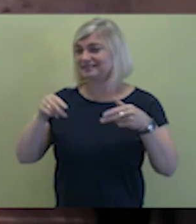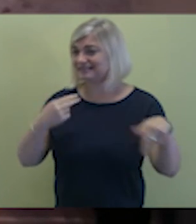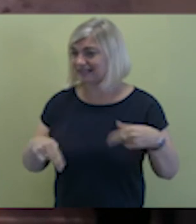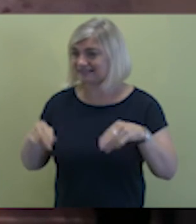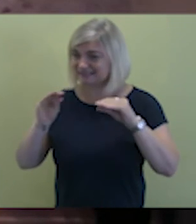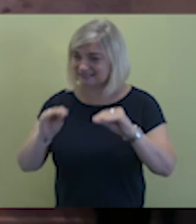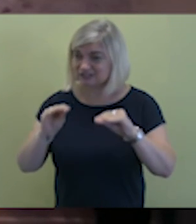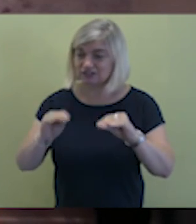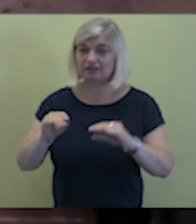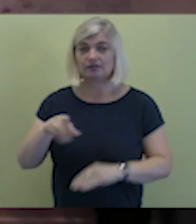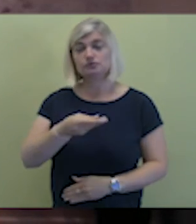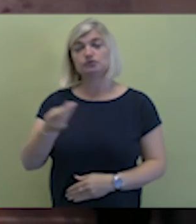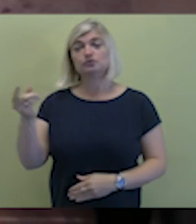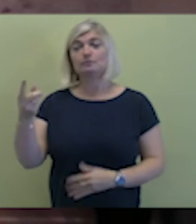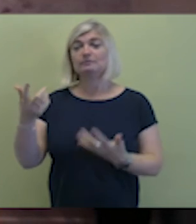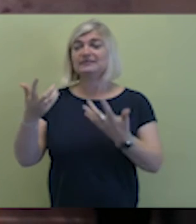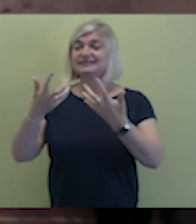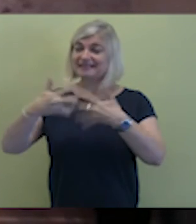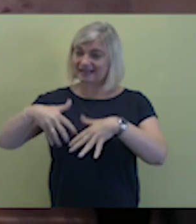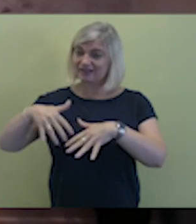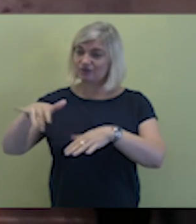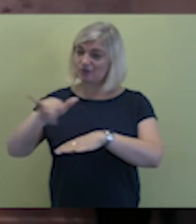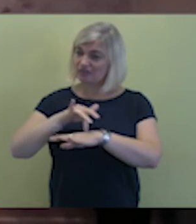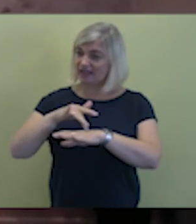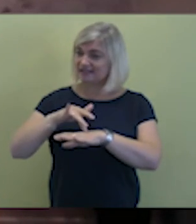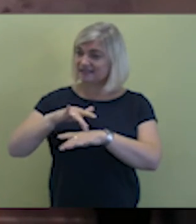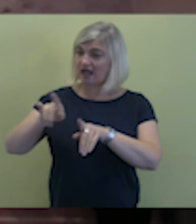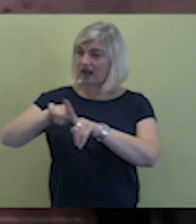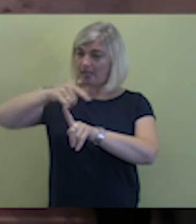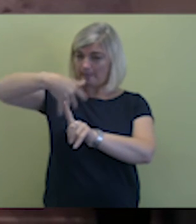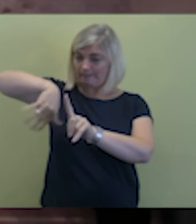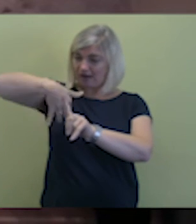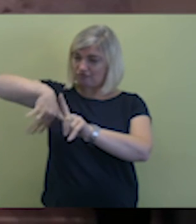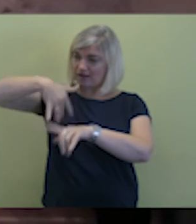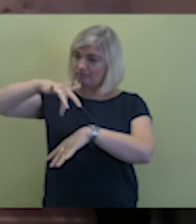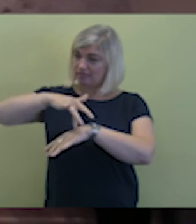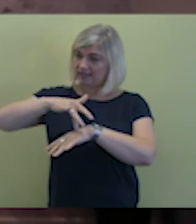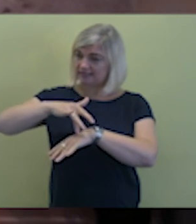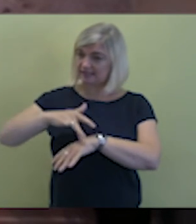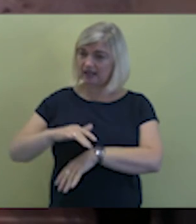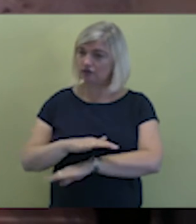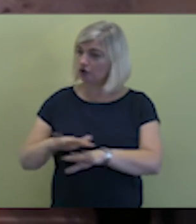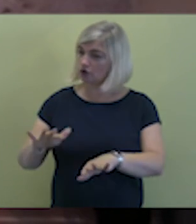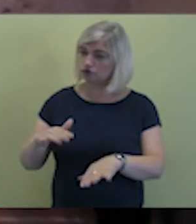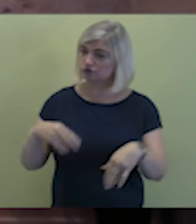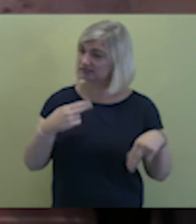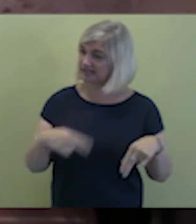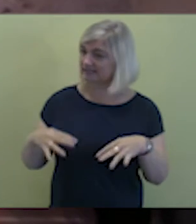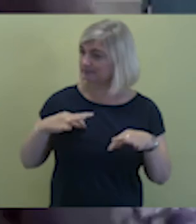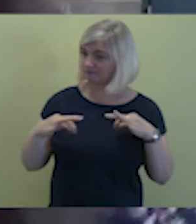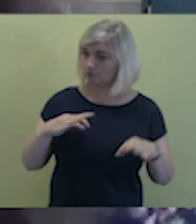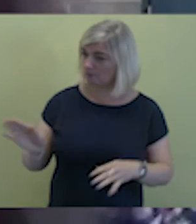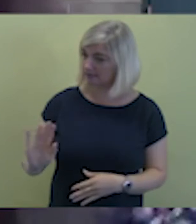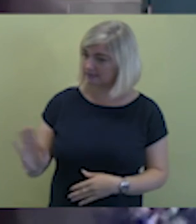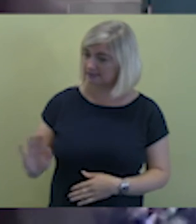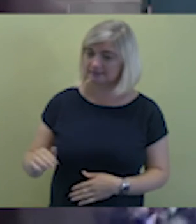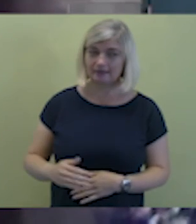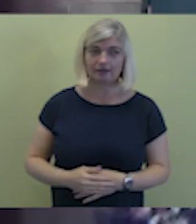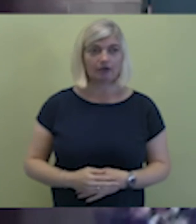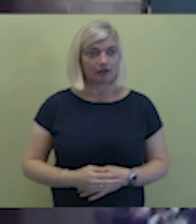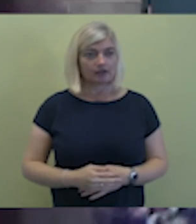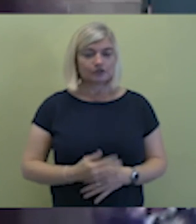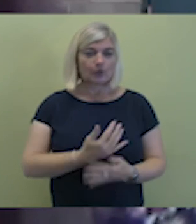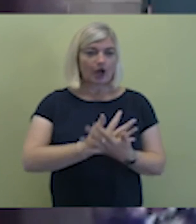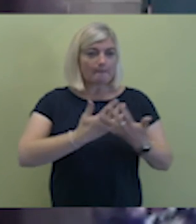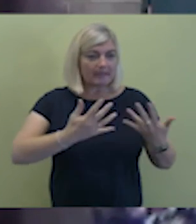other people have gone into technical theatre, you know, the technical side of things as well, not just dance performance. So there's lots and